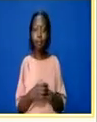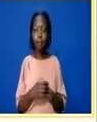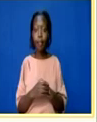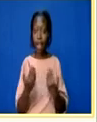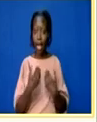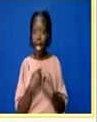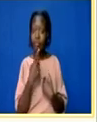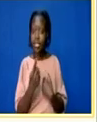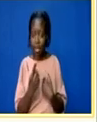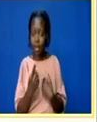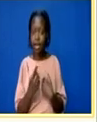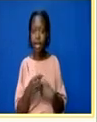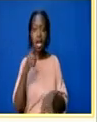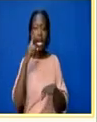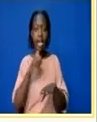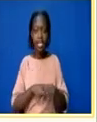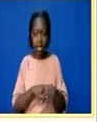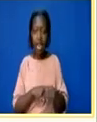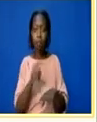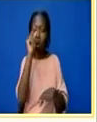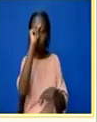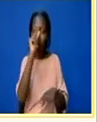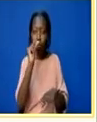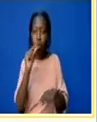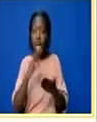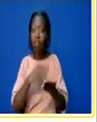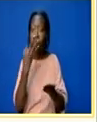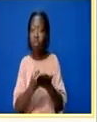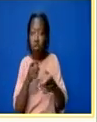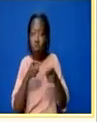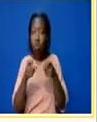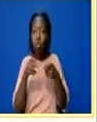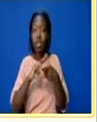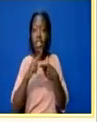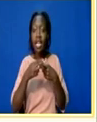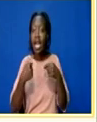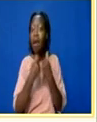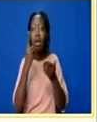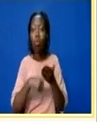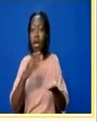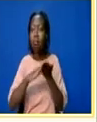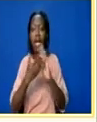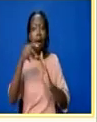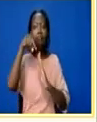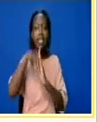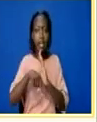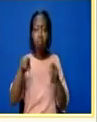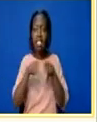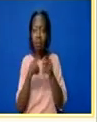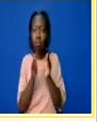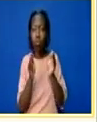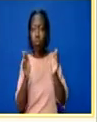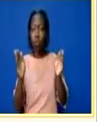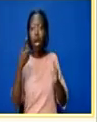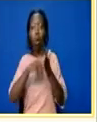have said when the shallow channels are not controlled, they deepen. Mm-hmm. And they also widen. And